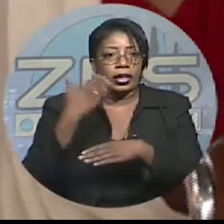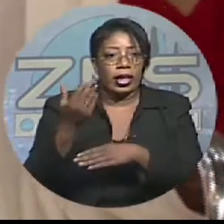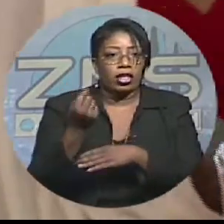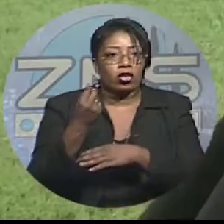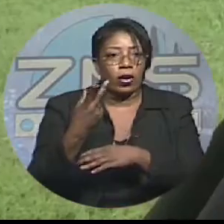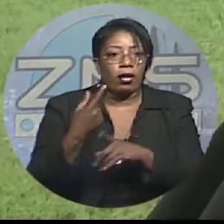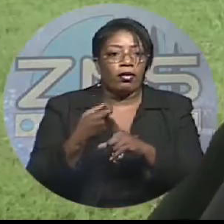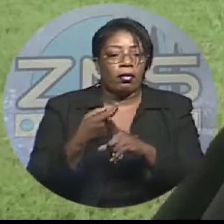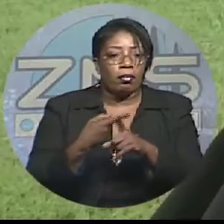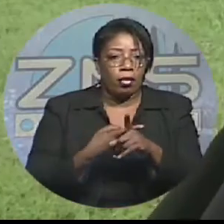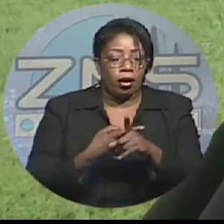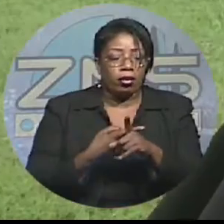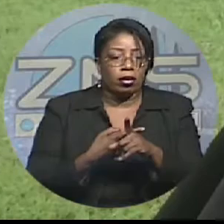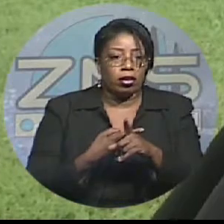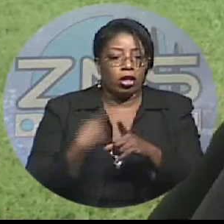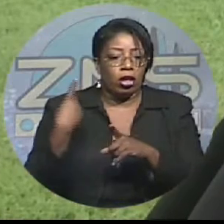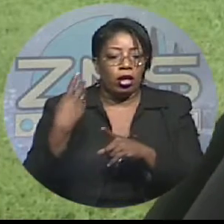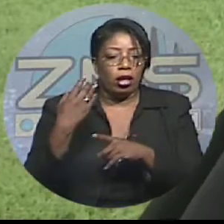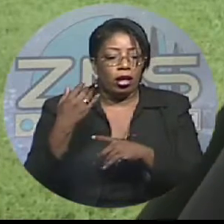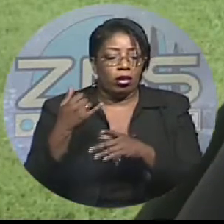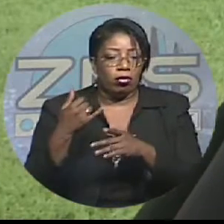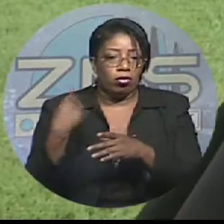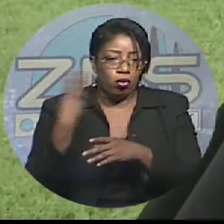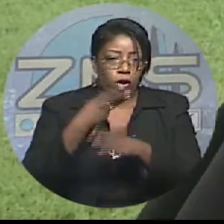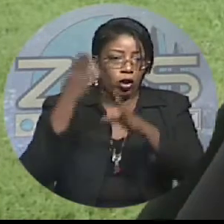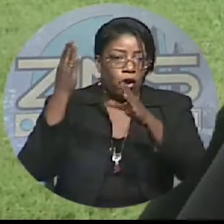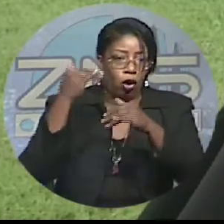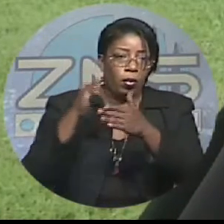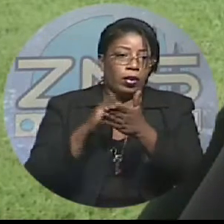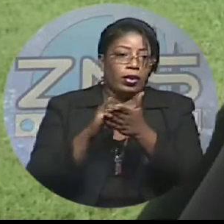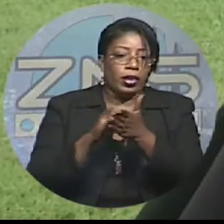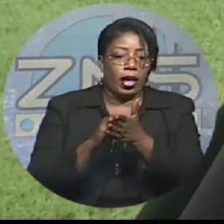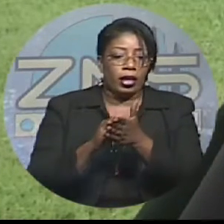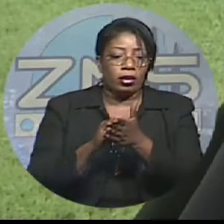12 months, it is our hope that we will make our